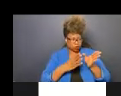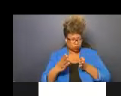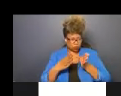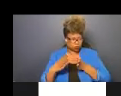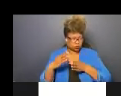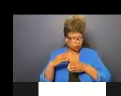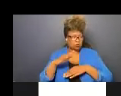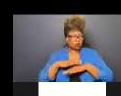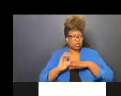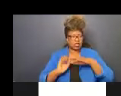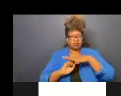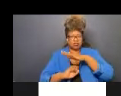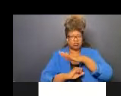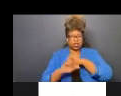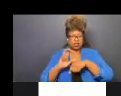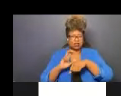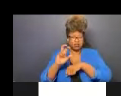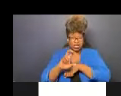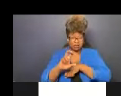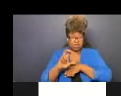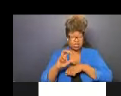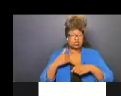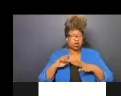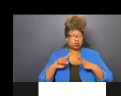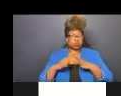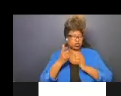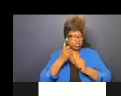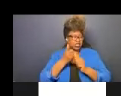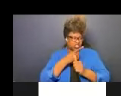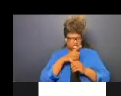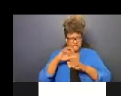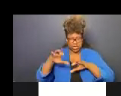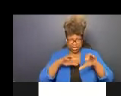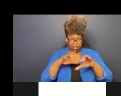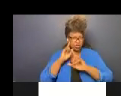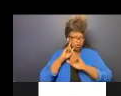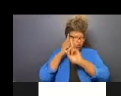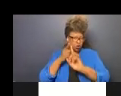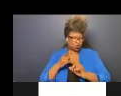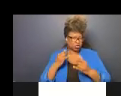of those action goals now. So starting with the